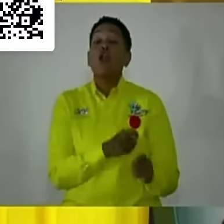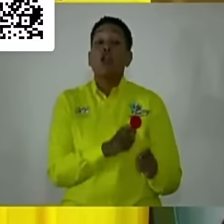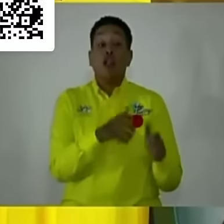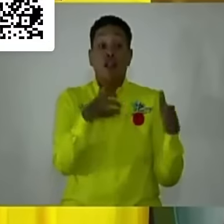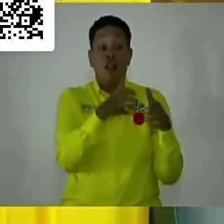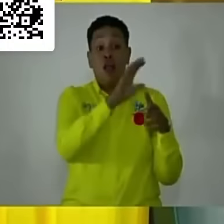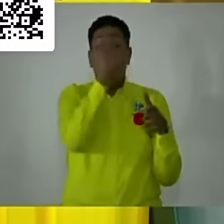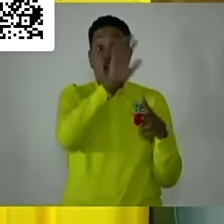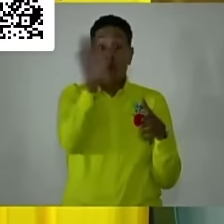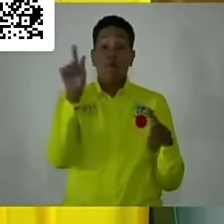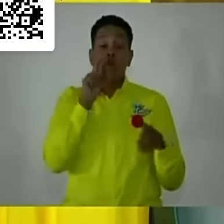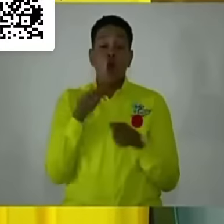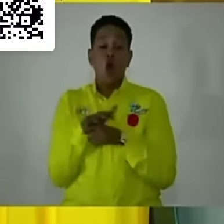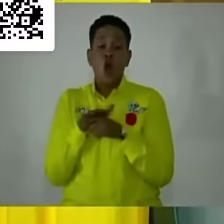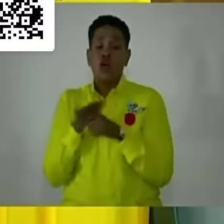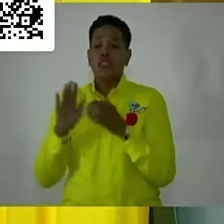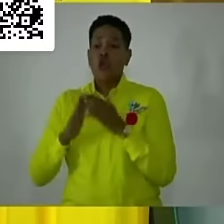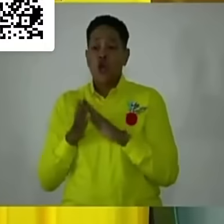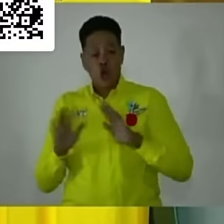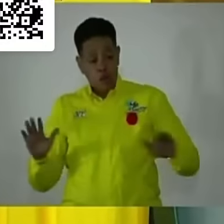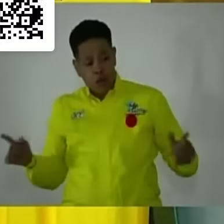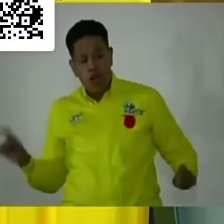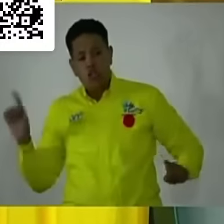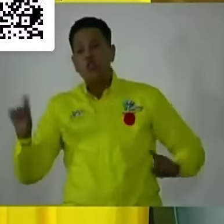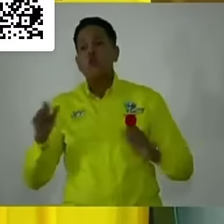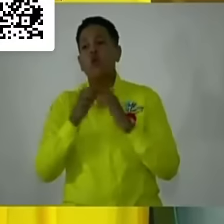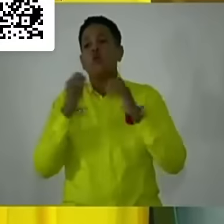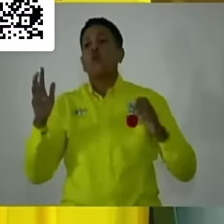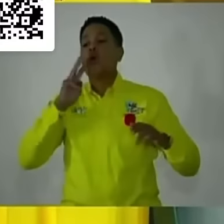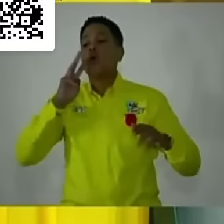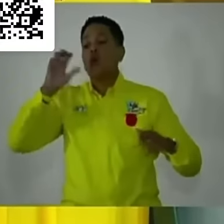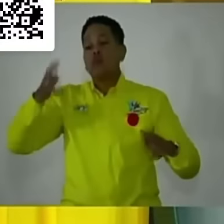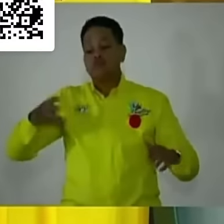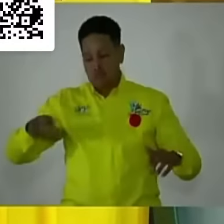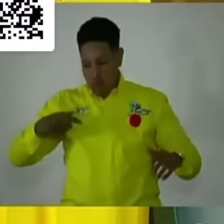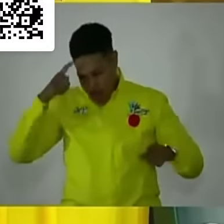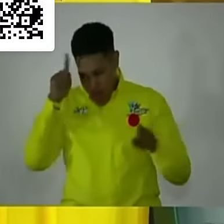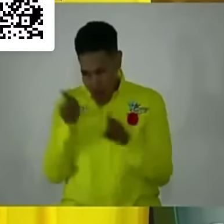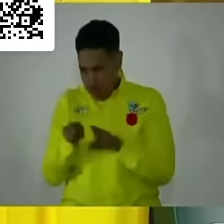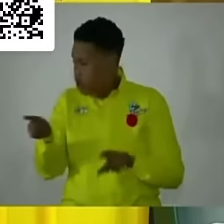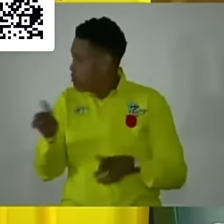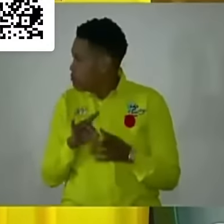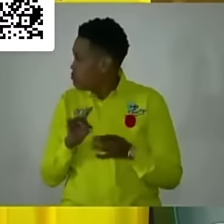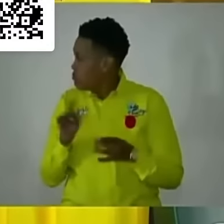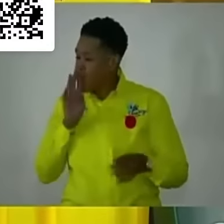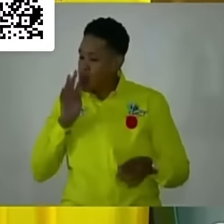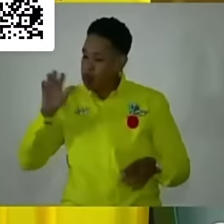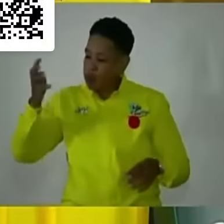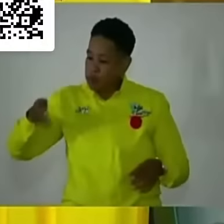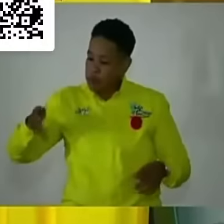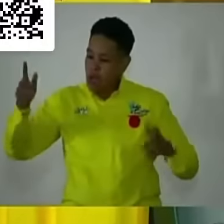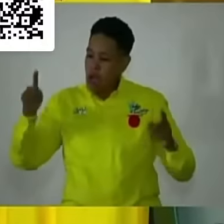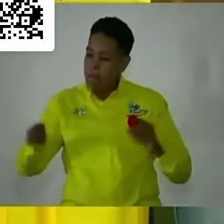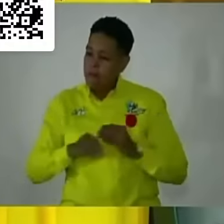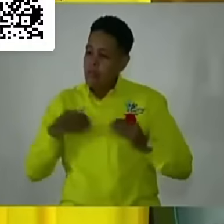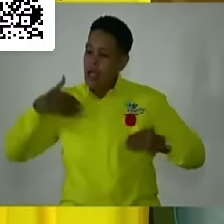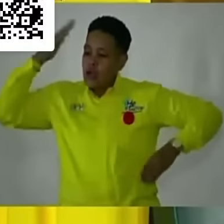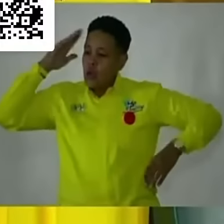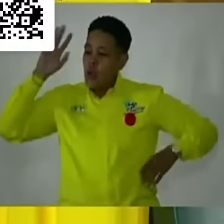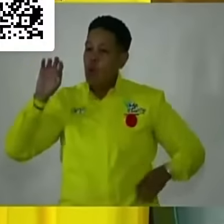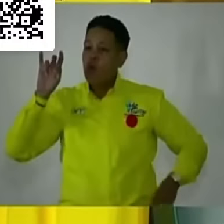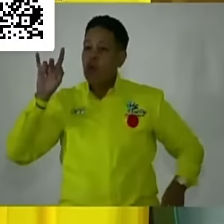or constituency community should be without water. I know piped water. I know that Windalco